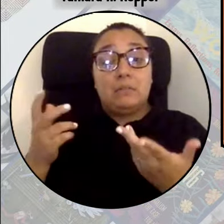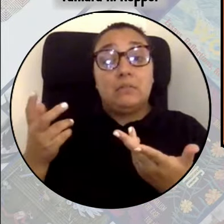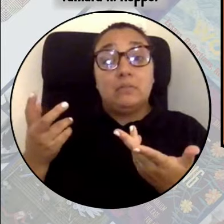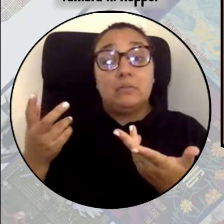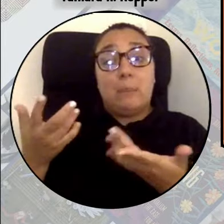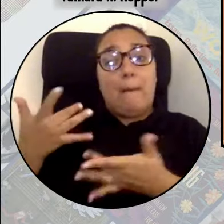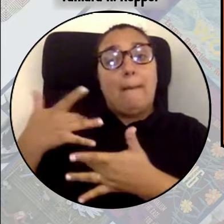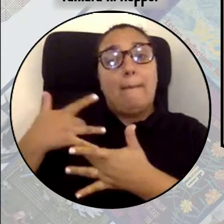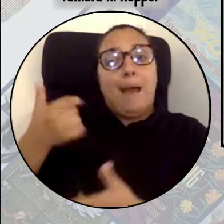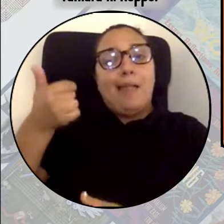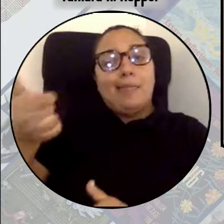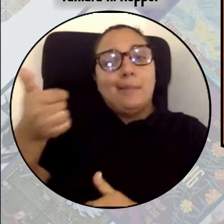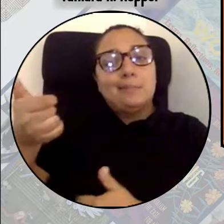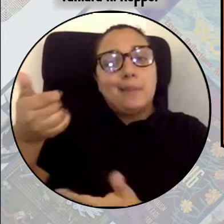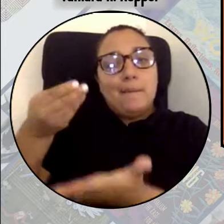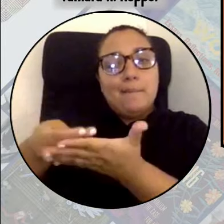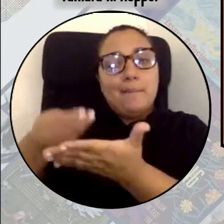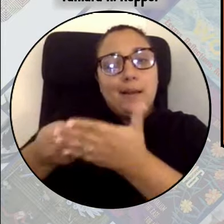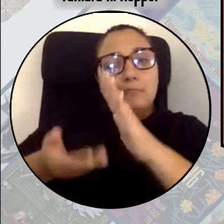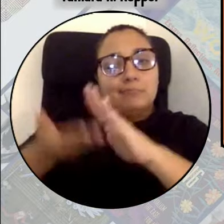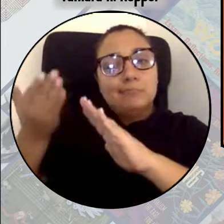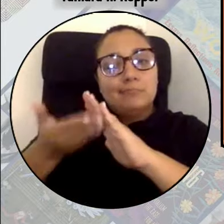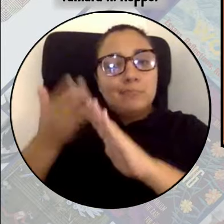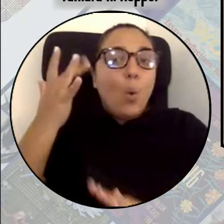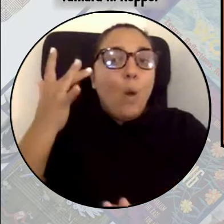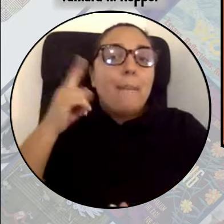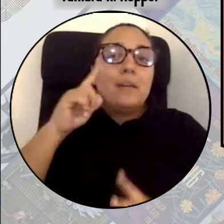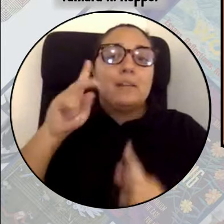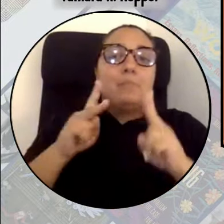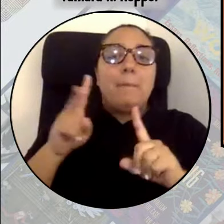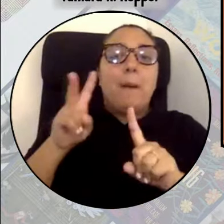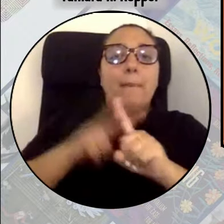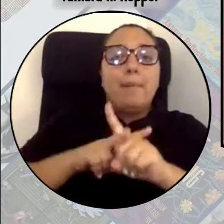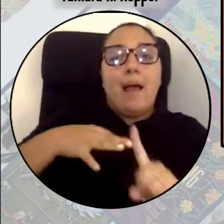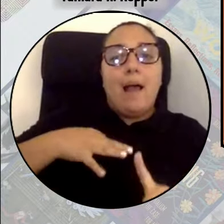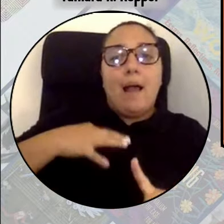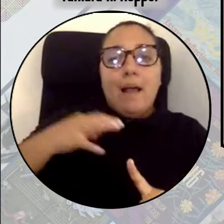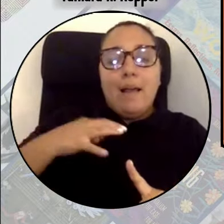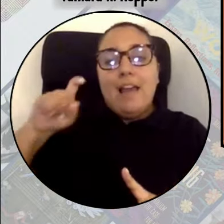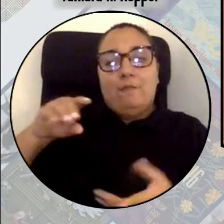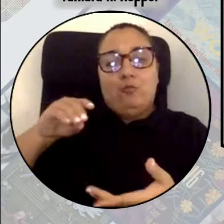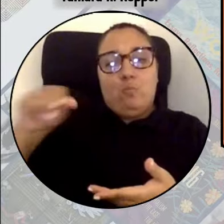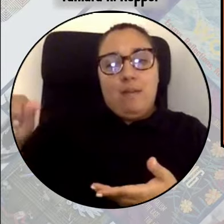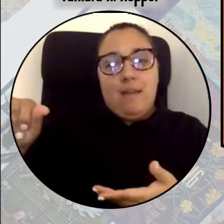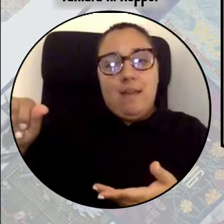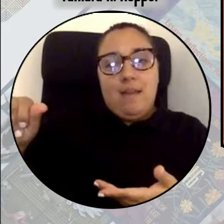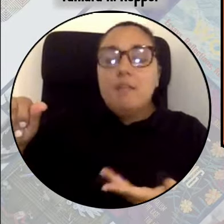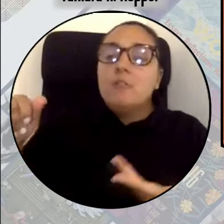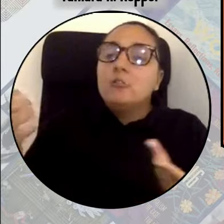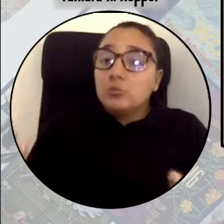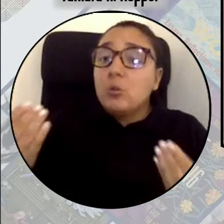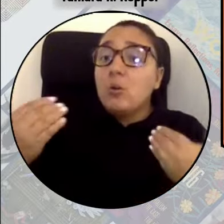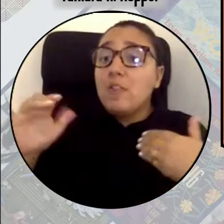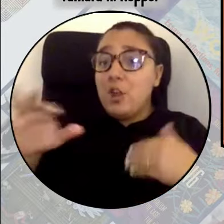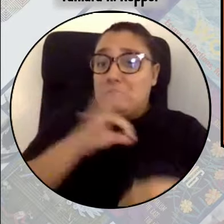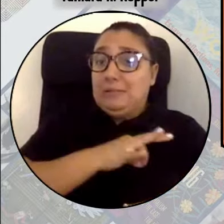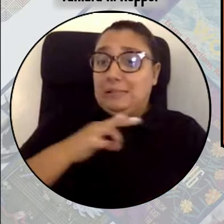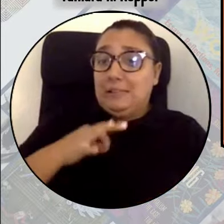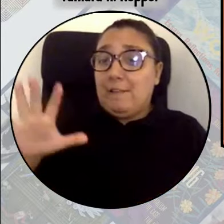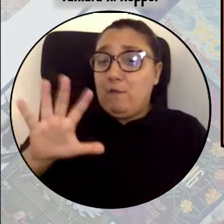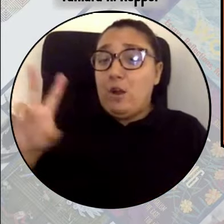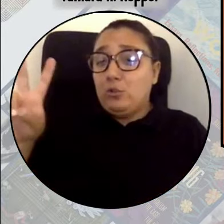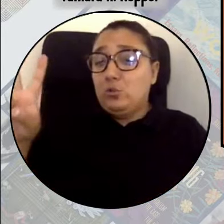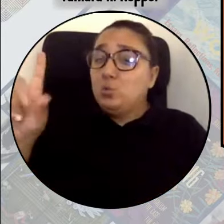immigration benefits, right? And so they have a staff of 20,000, but these are people who are the ones trying to help